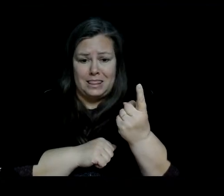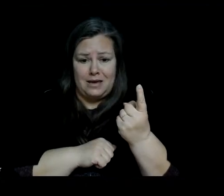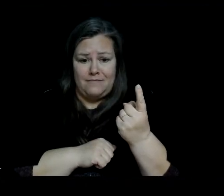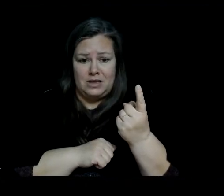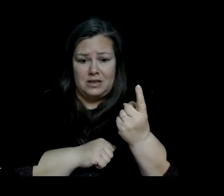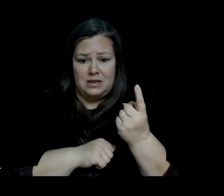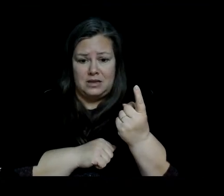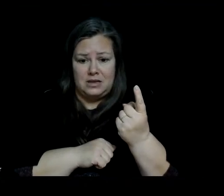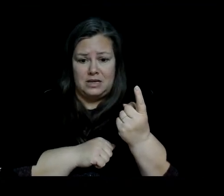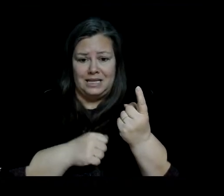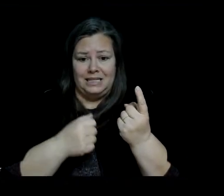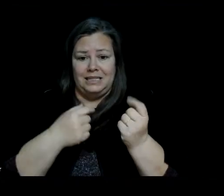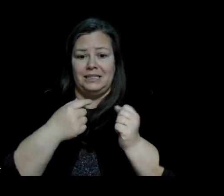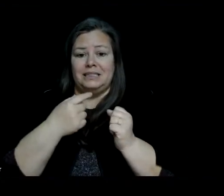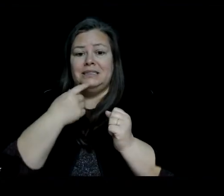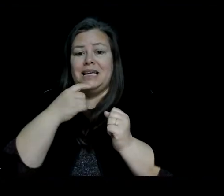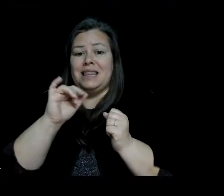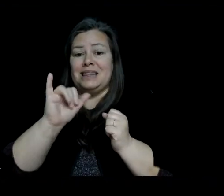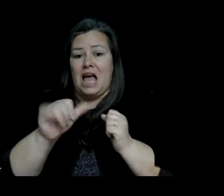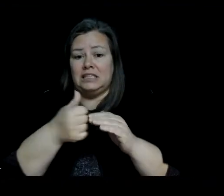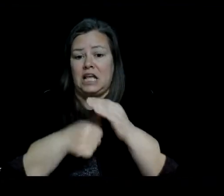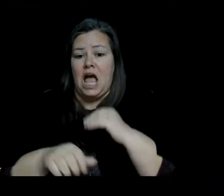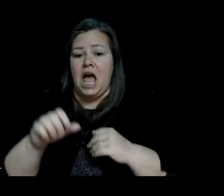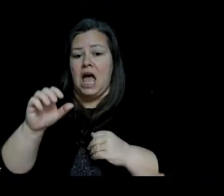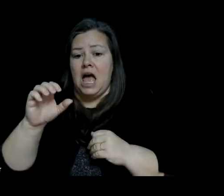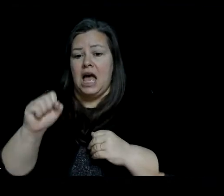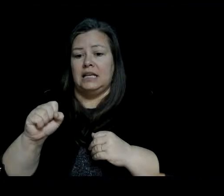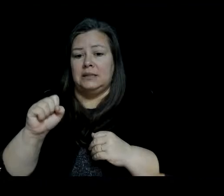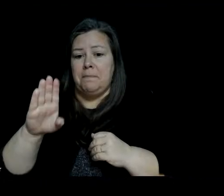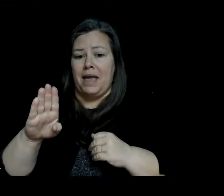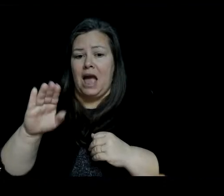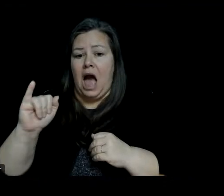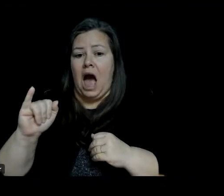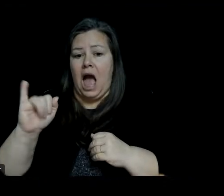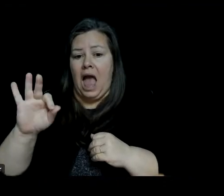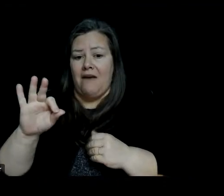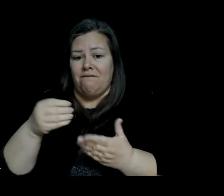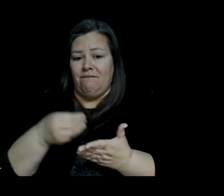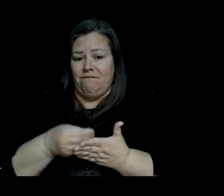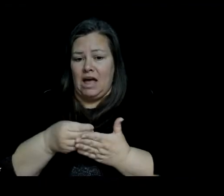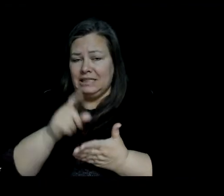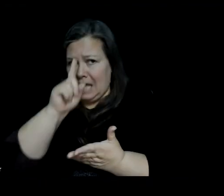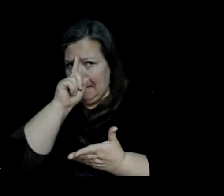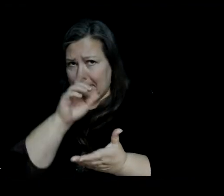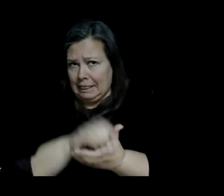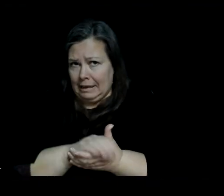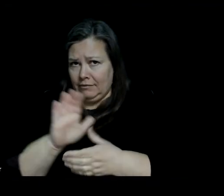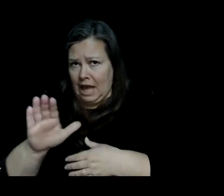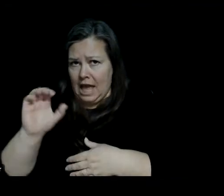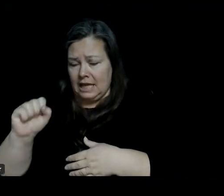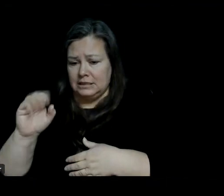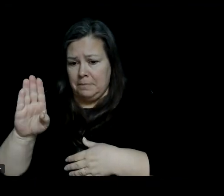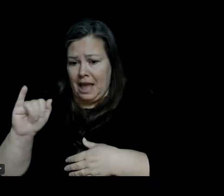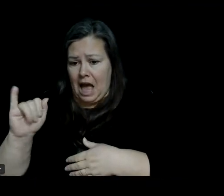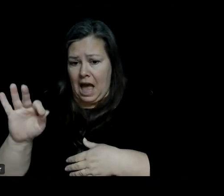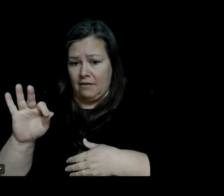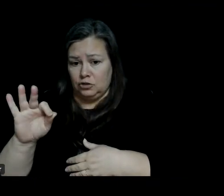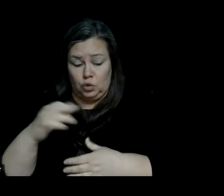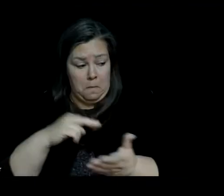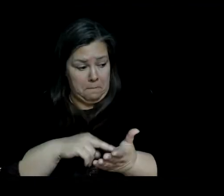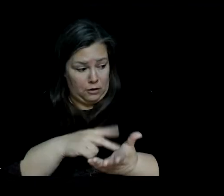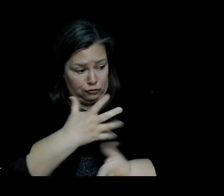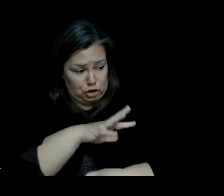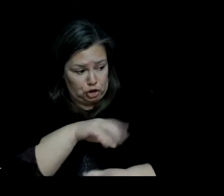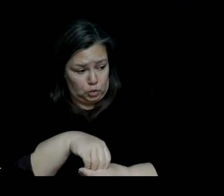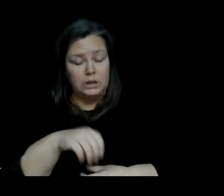be under the SIBF funds, I believe, under the SIBF funds. So it's included in that.